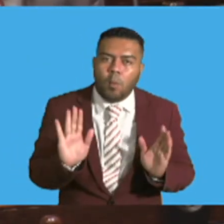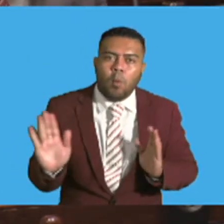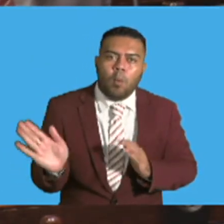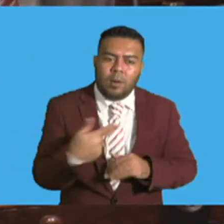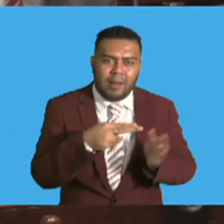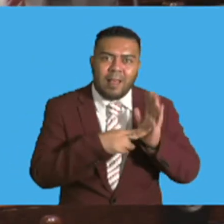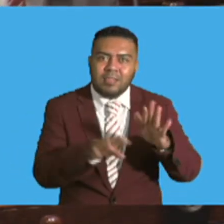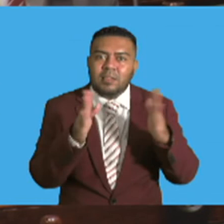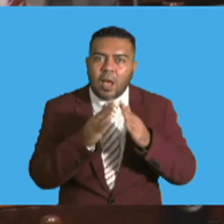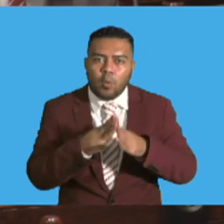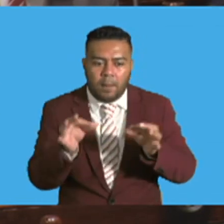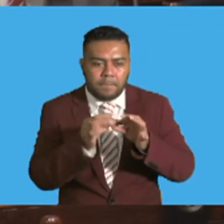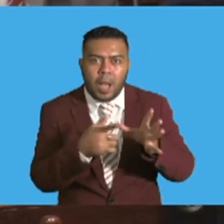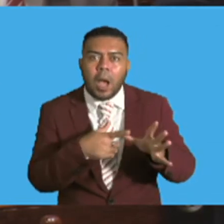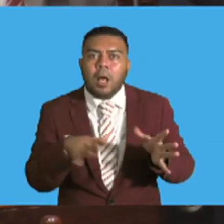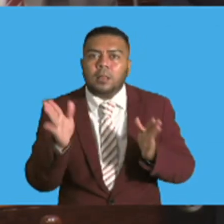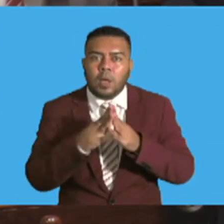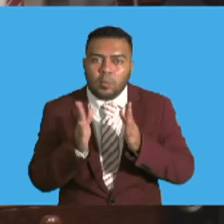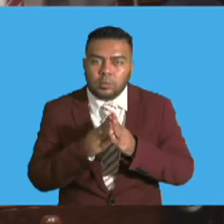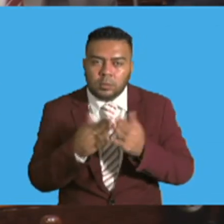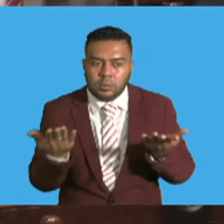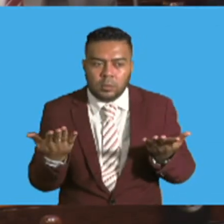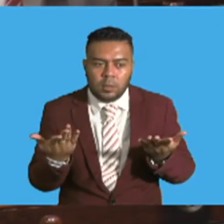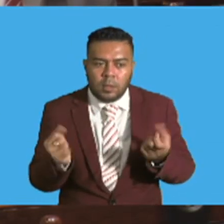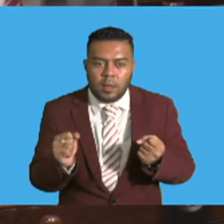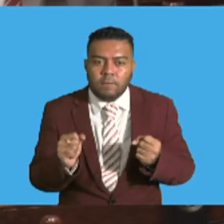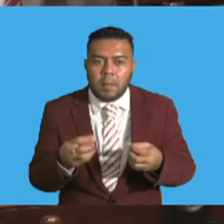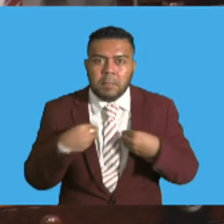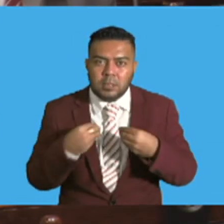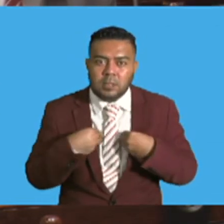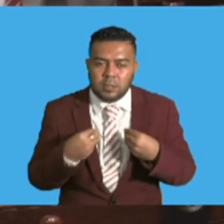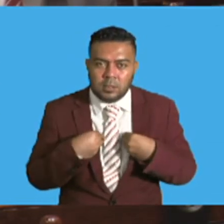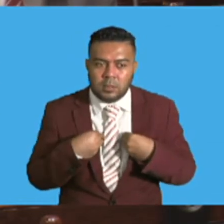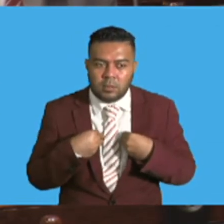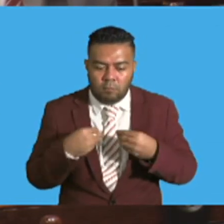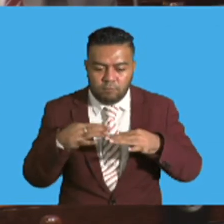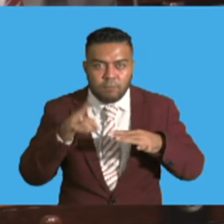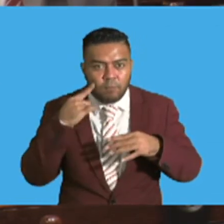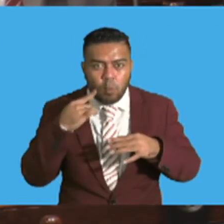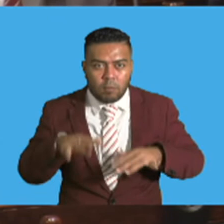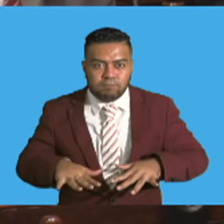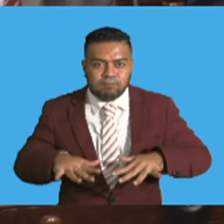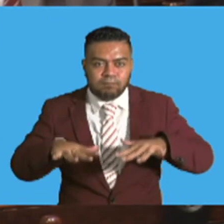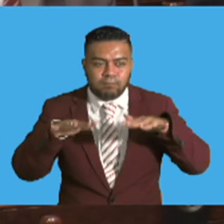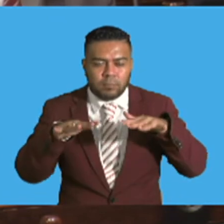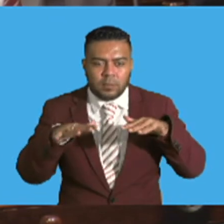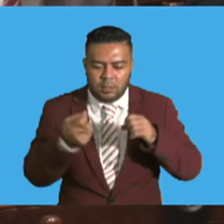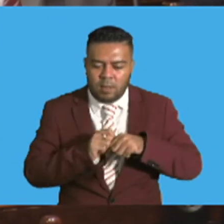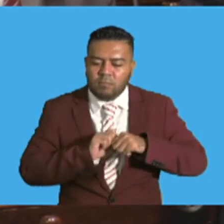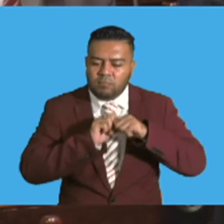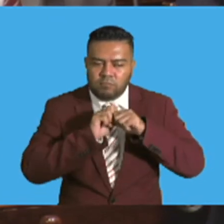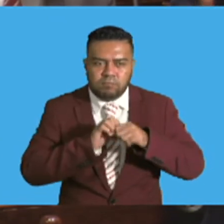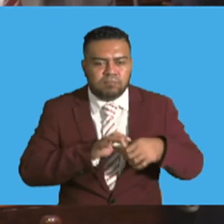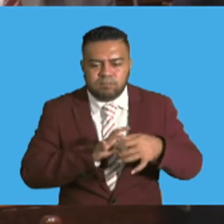Town, Bar Town gets flooded, the smaller businesses have difficulty, obviously the revenue collected will be less. It has a flow-on effect.